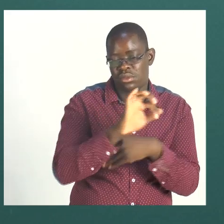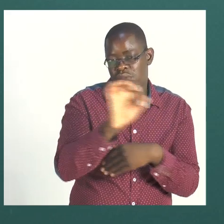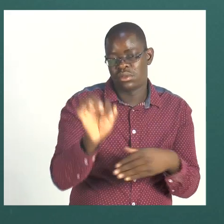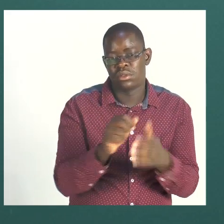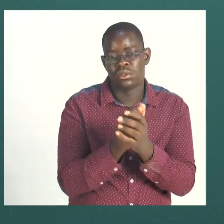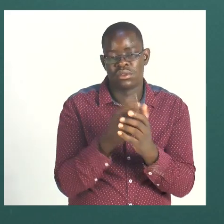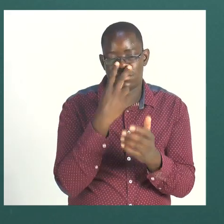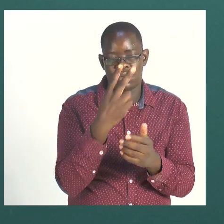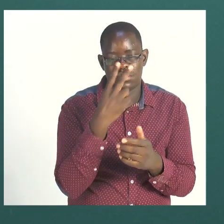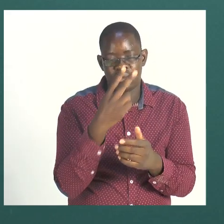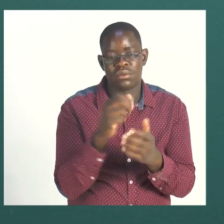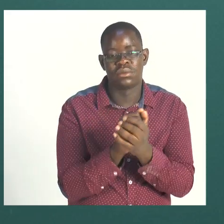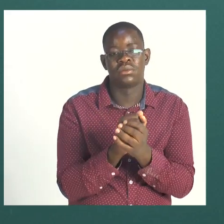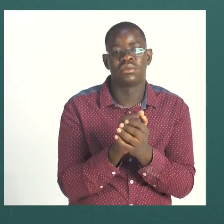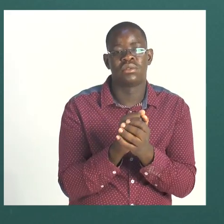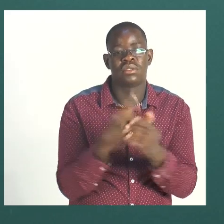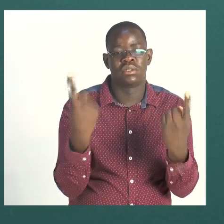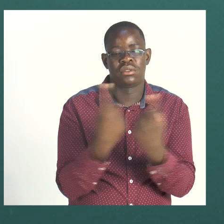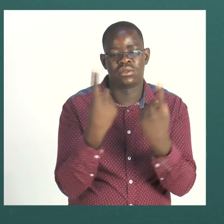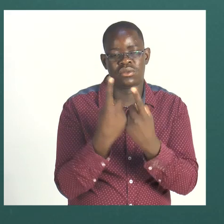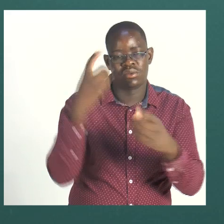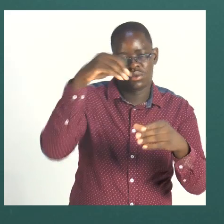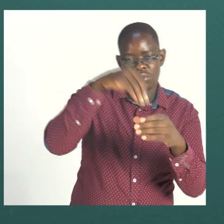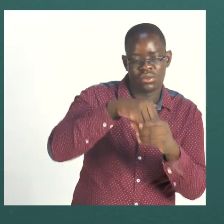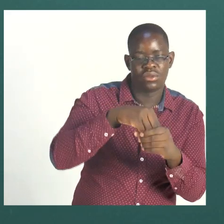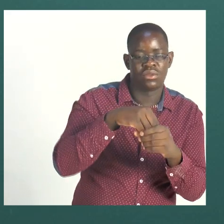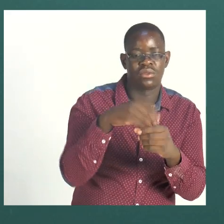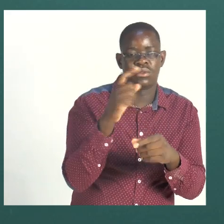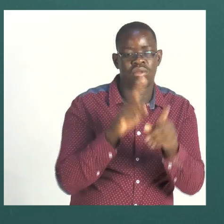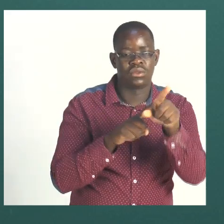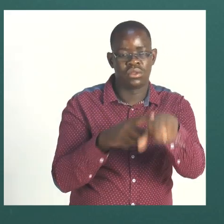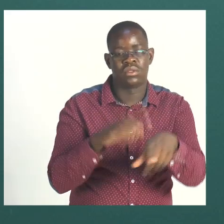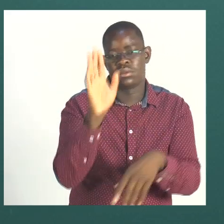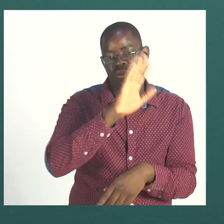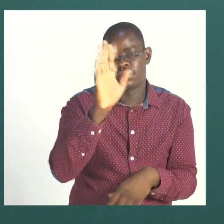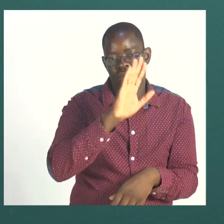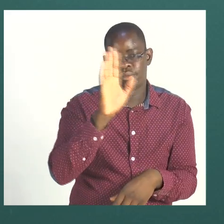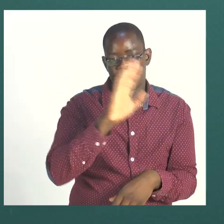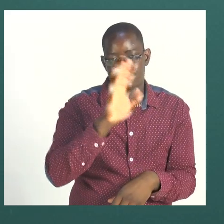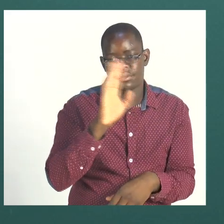Thanks for watching today, and please do join me again on the program again tomorrow. Bye.